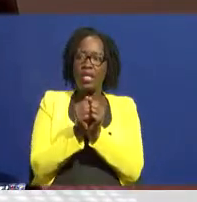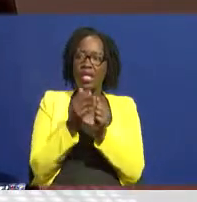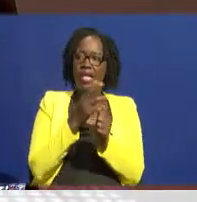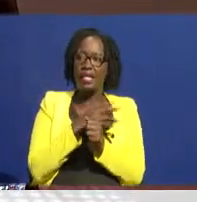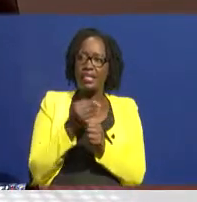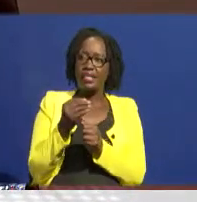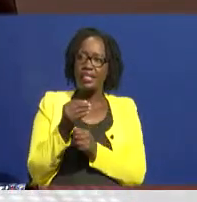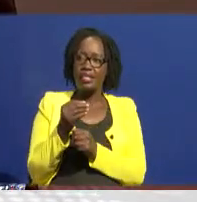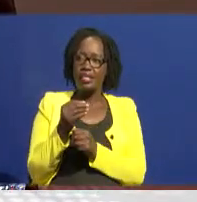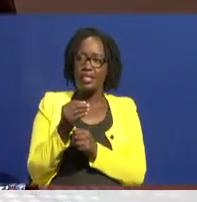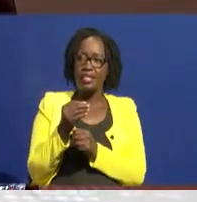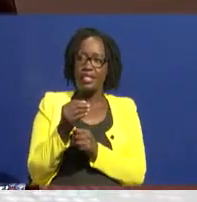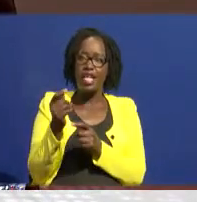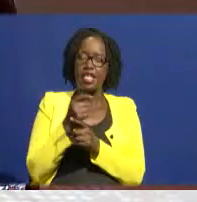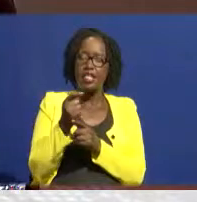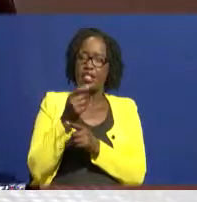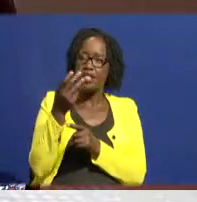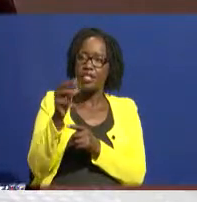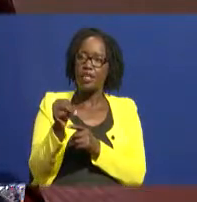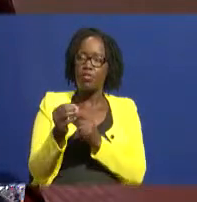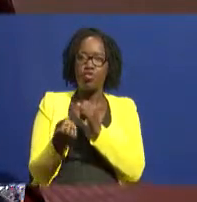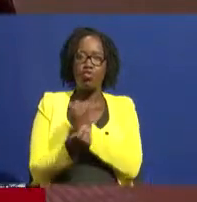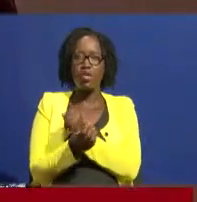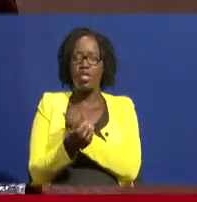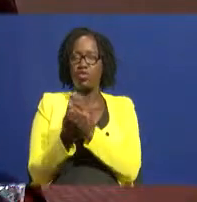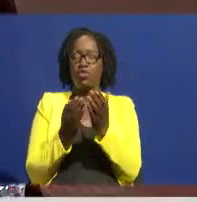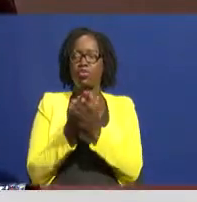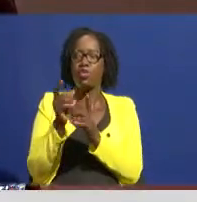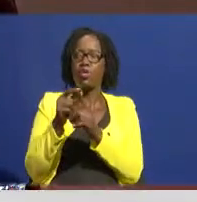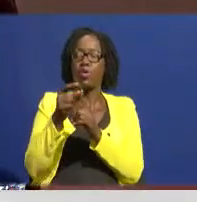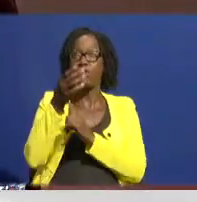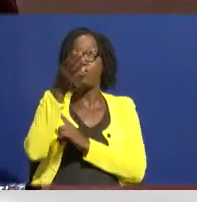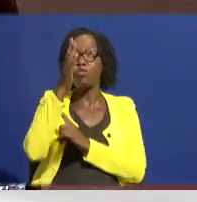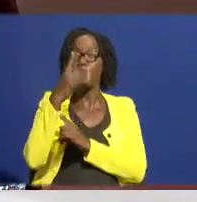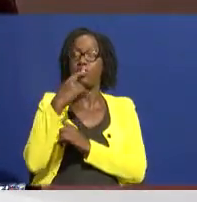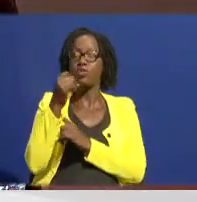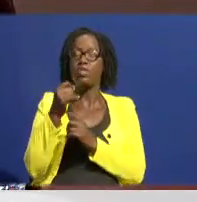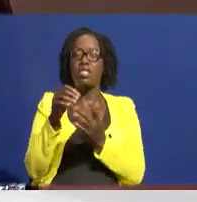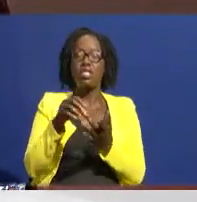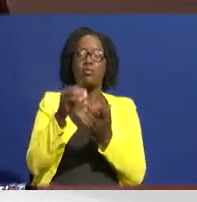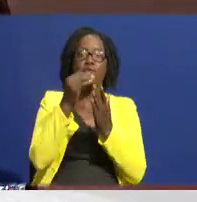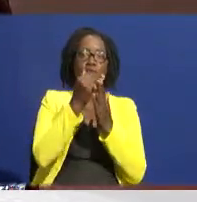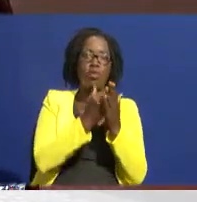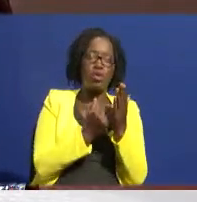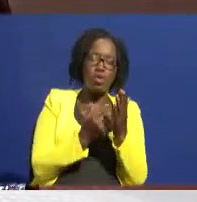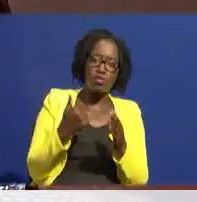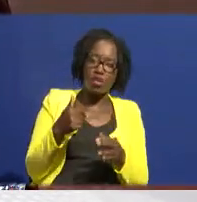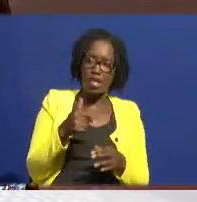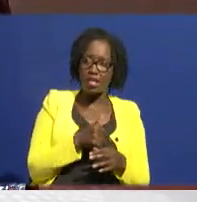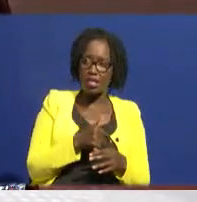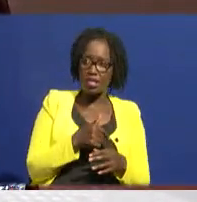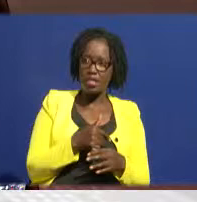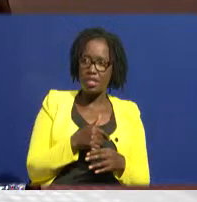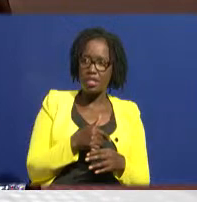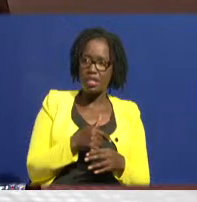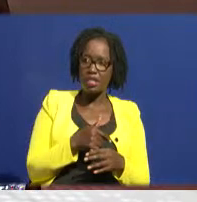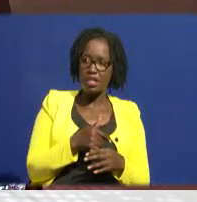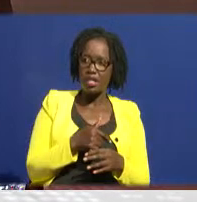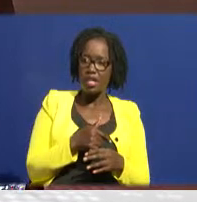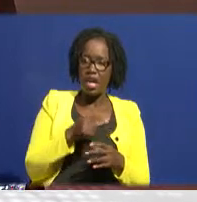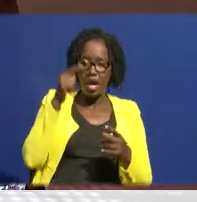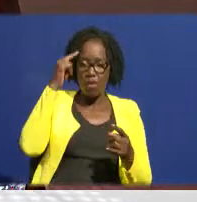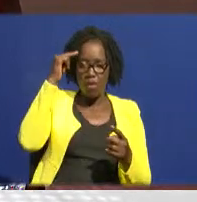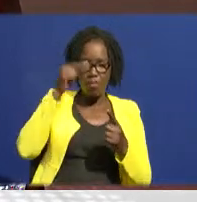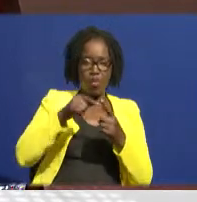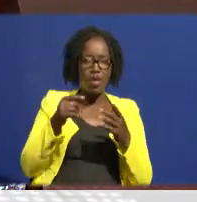actually even train them to counsel them through the Word of God. And so this is a very special program for us, and actually it is our main